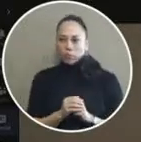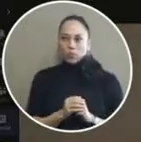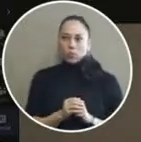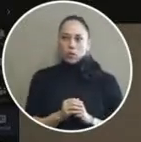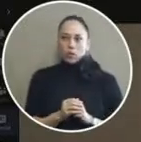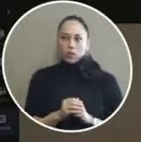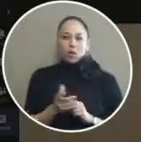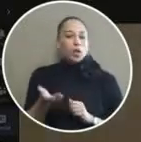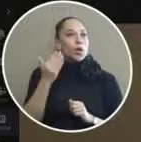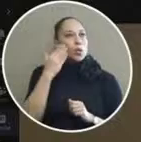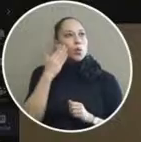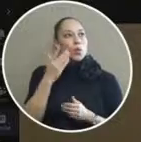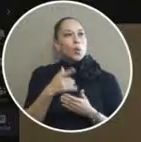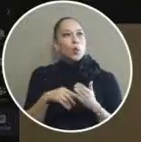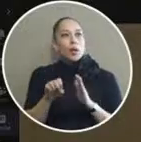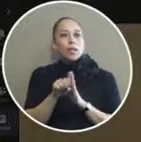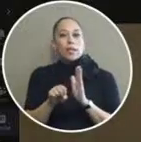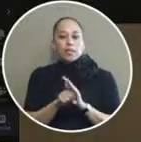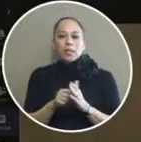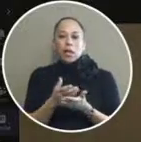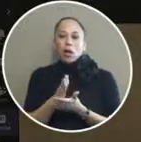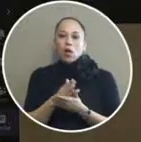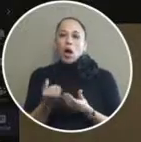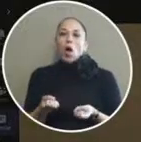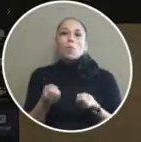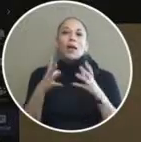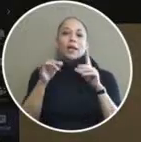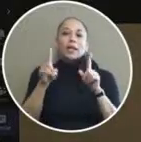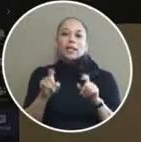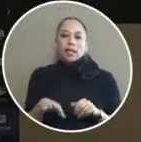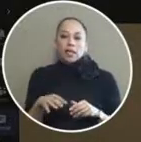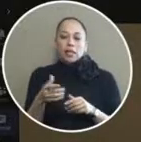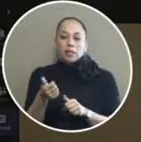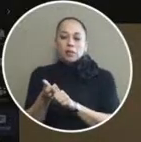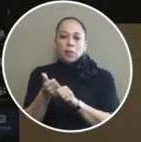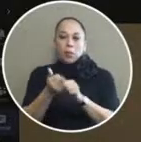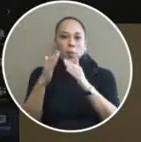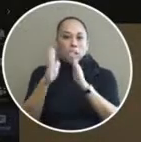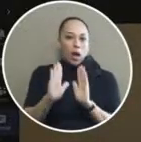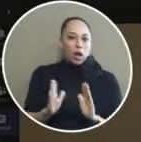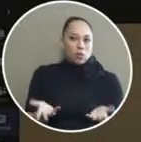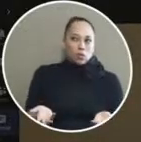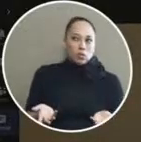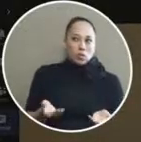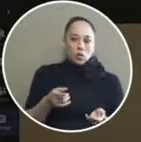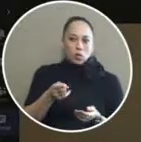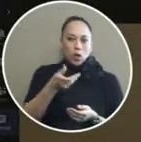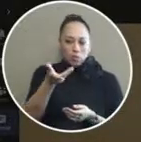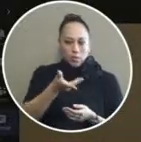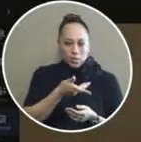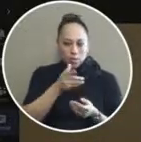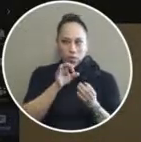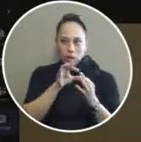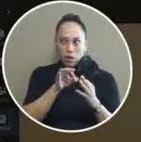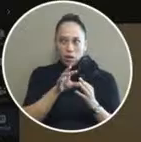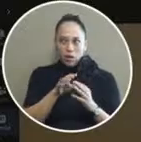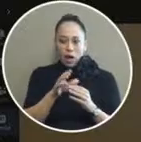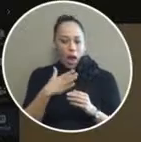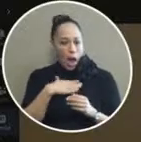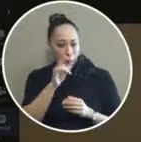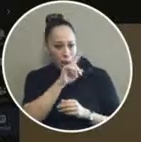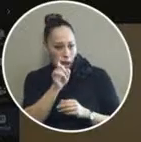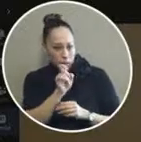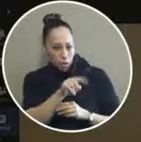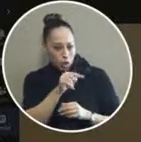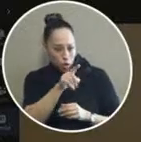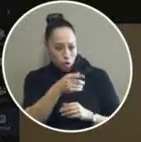Do you know what the state cites, if they're allowing, how many tests per household? Are you receiving that feedback, Mayor Pro Tem? I'm asking you, have you